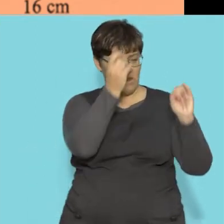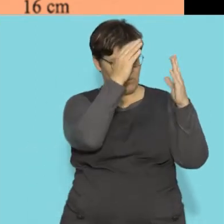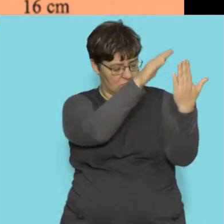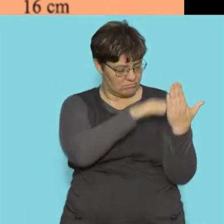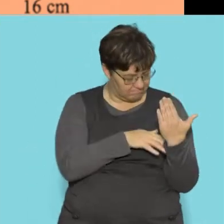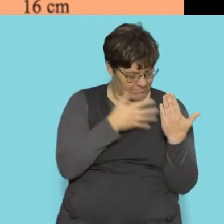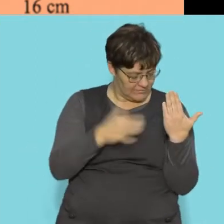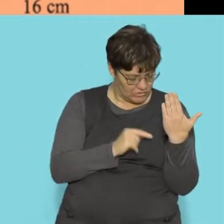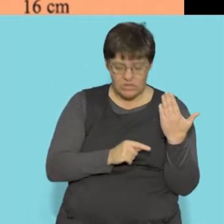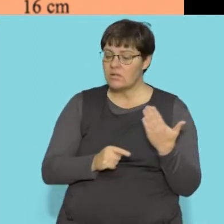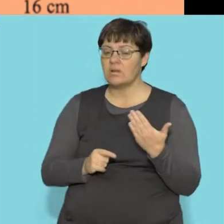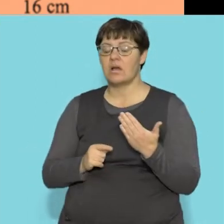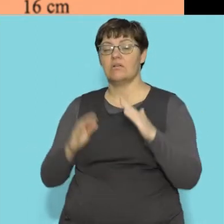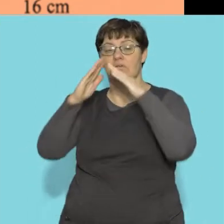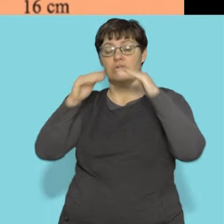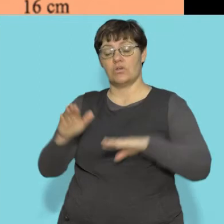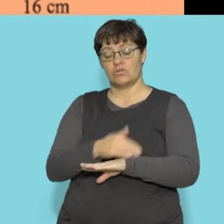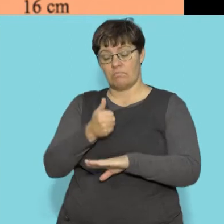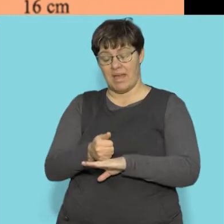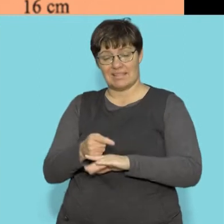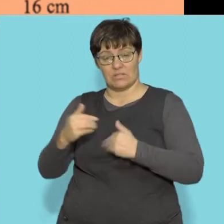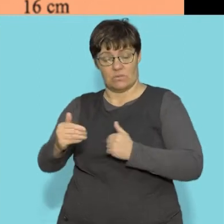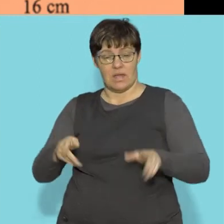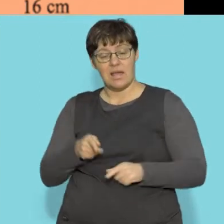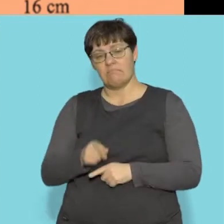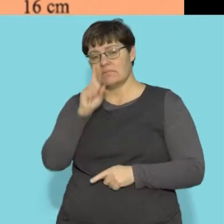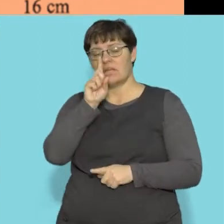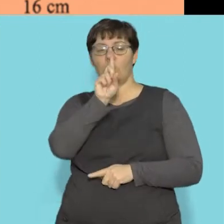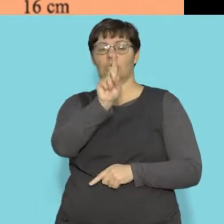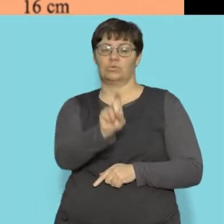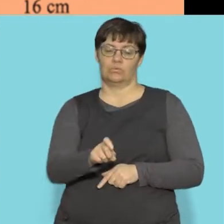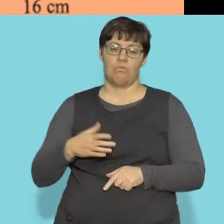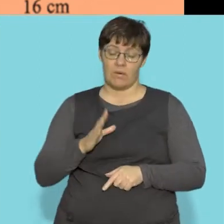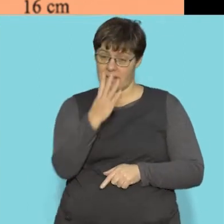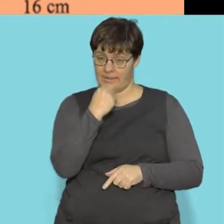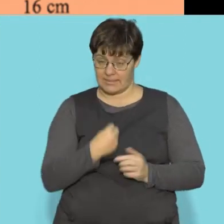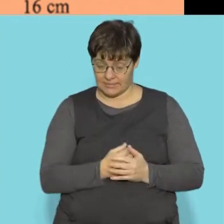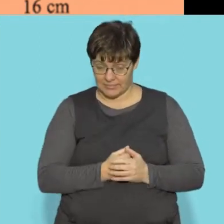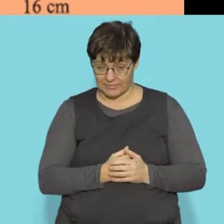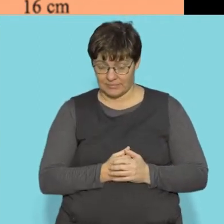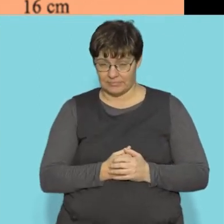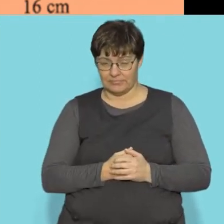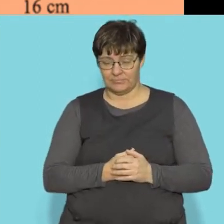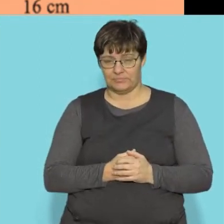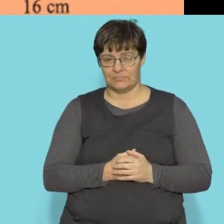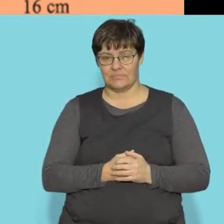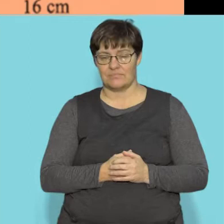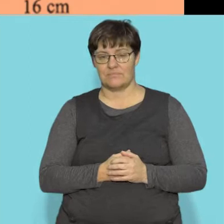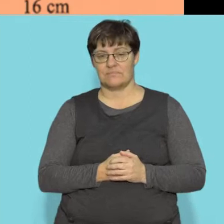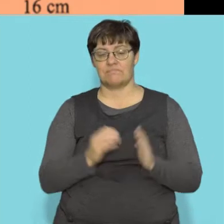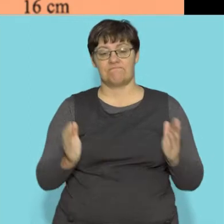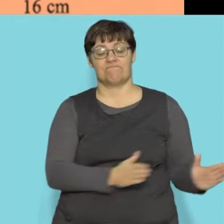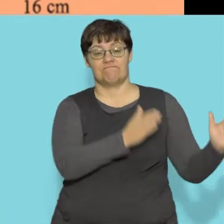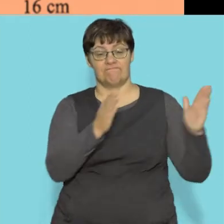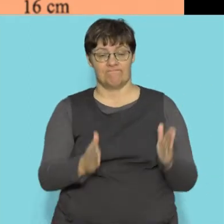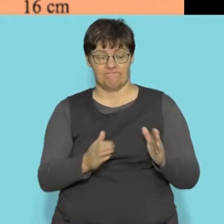introductory information, we've got our square base pyramid, and now I'm going to see what questions they actually want to ask me about it. So